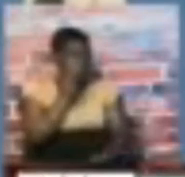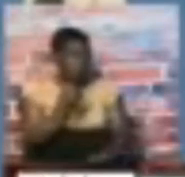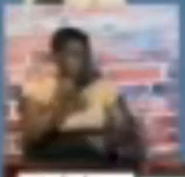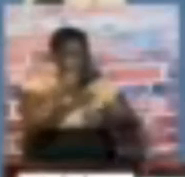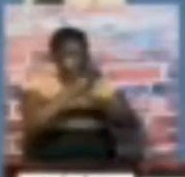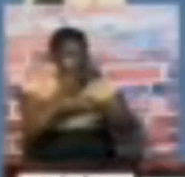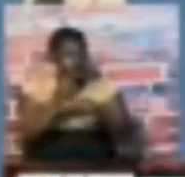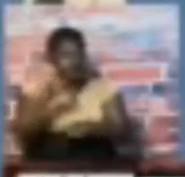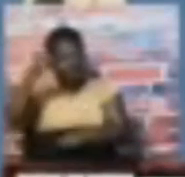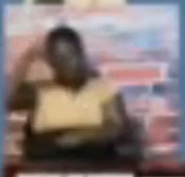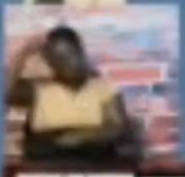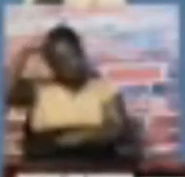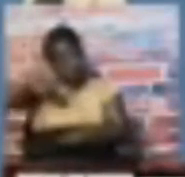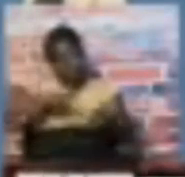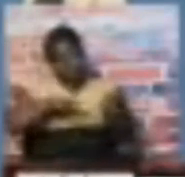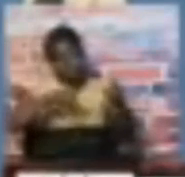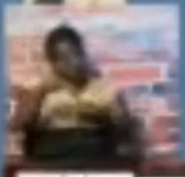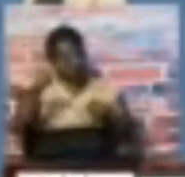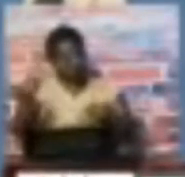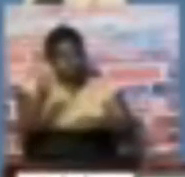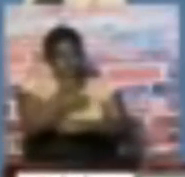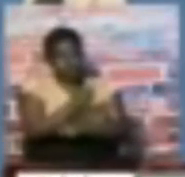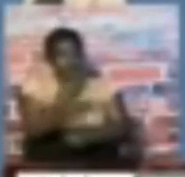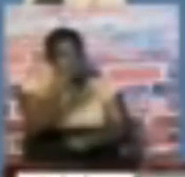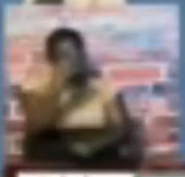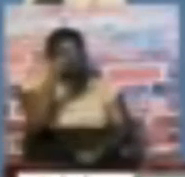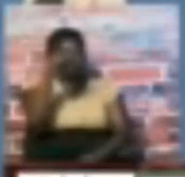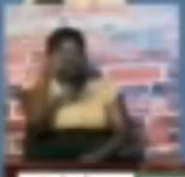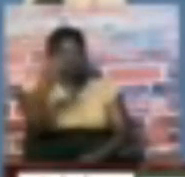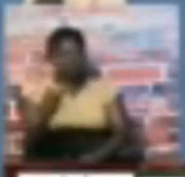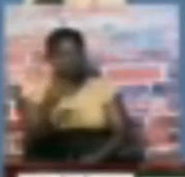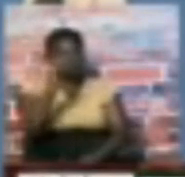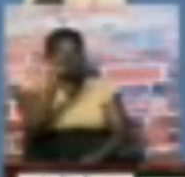Staff of Electricity Regulatory Authority, 4.2 tons of maize flour.